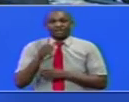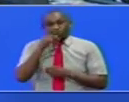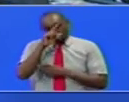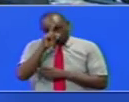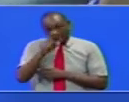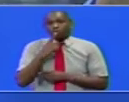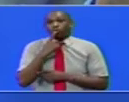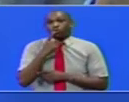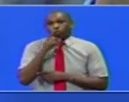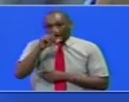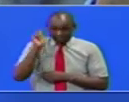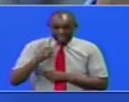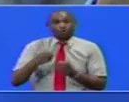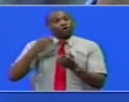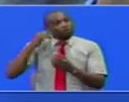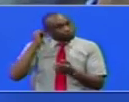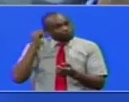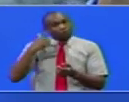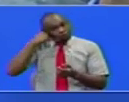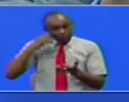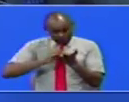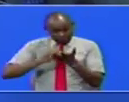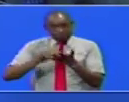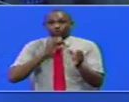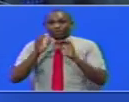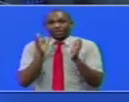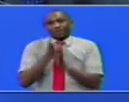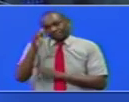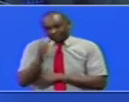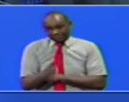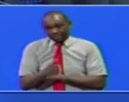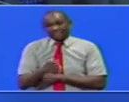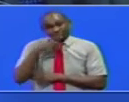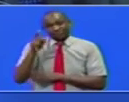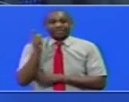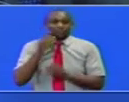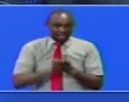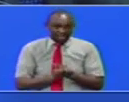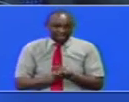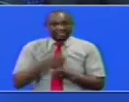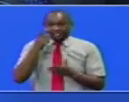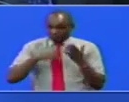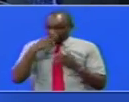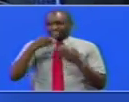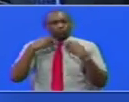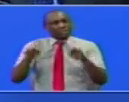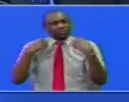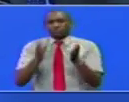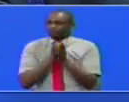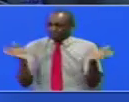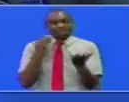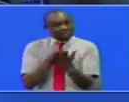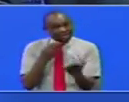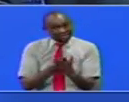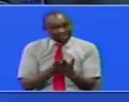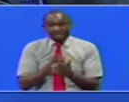1 million shillings of airtime trying to communicate with his staff back in Nairobi, and he says this was a waste of public